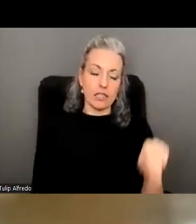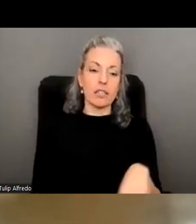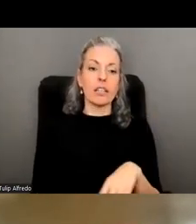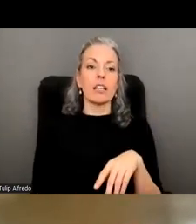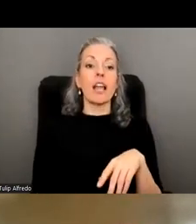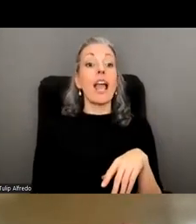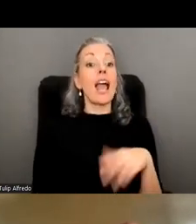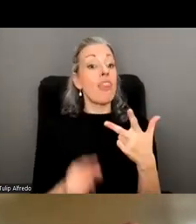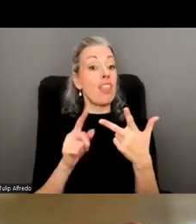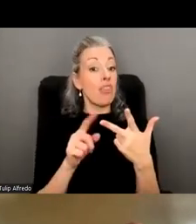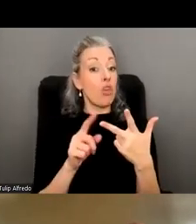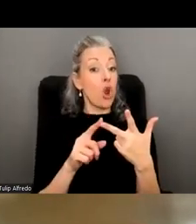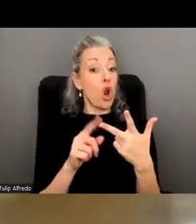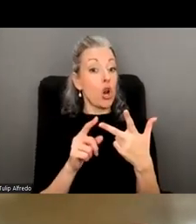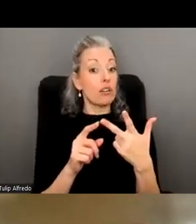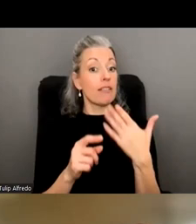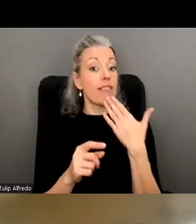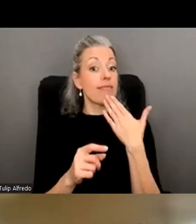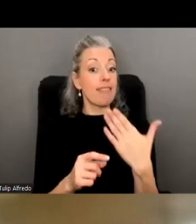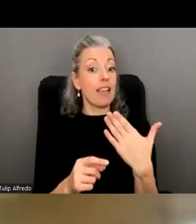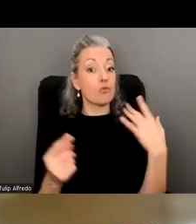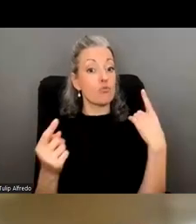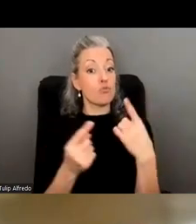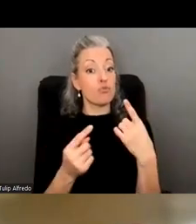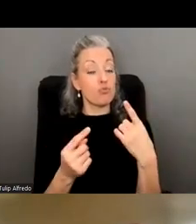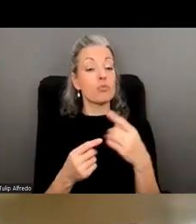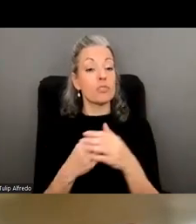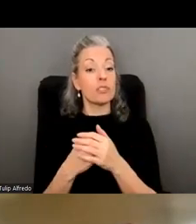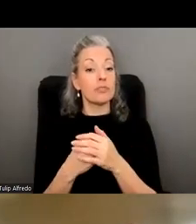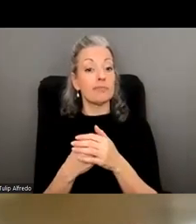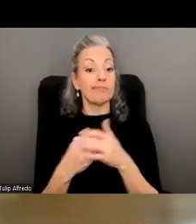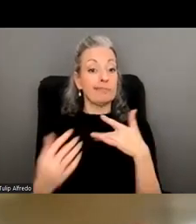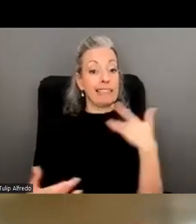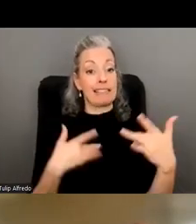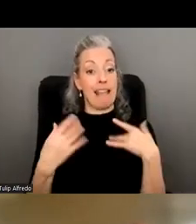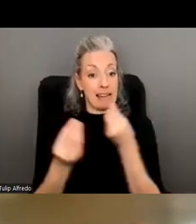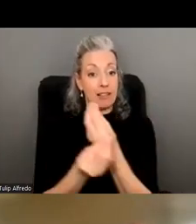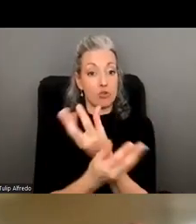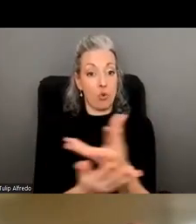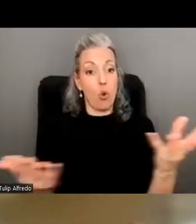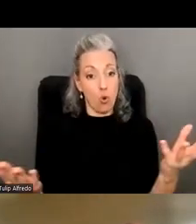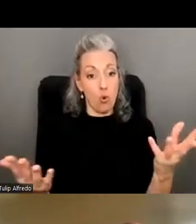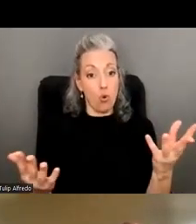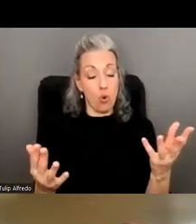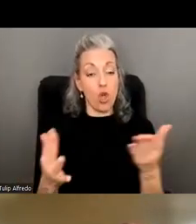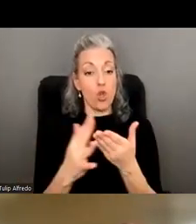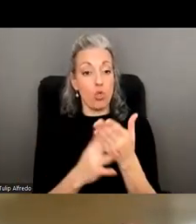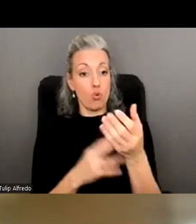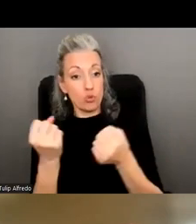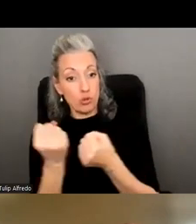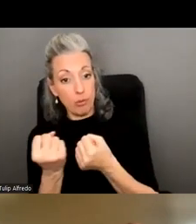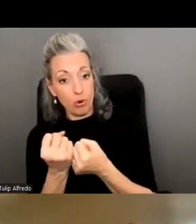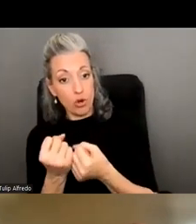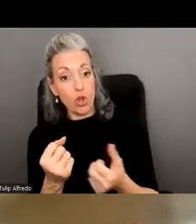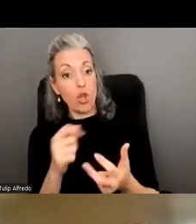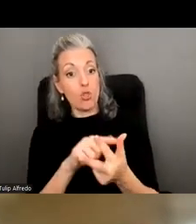and this leads to what we're excited to share with you today, that through the support of 3 additional